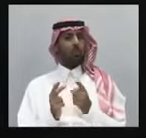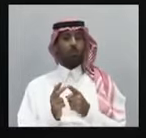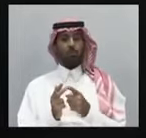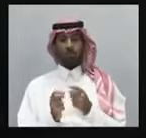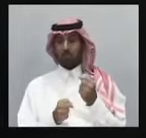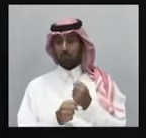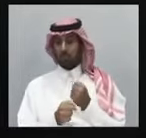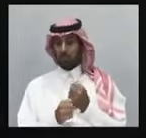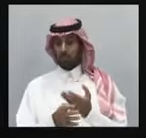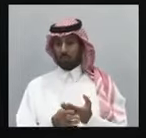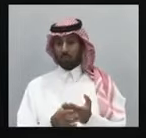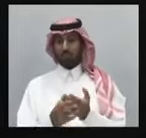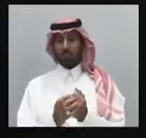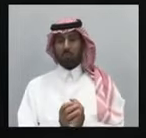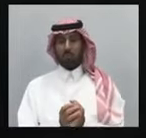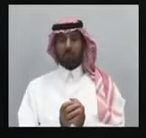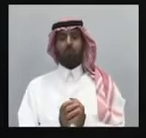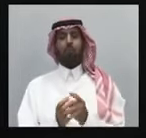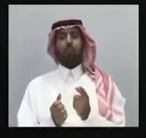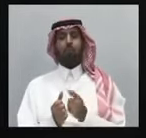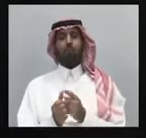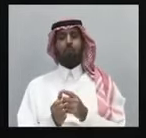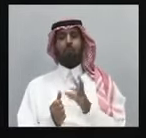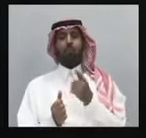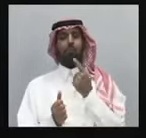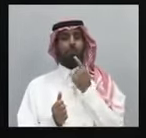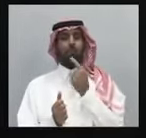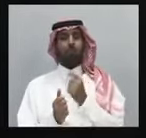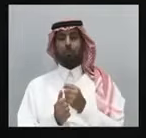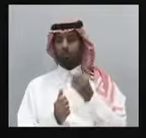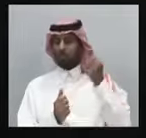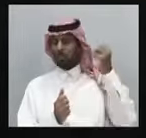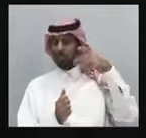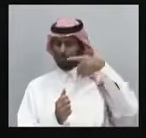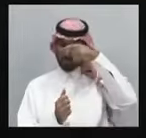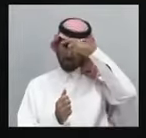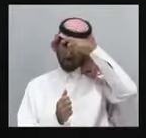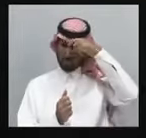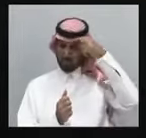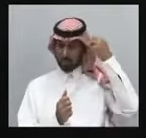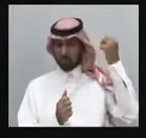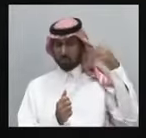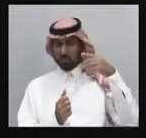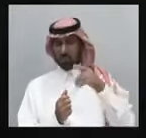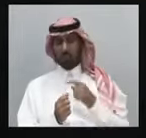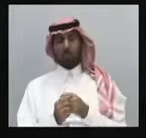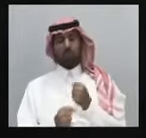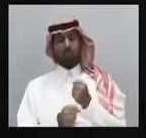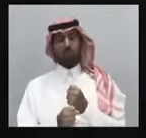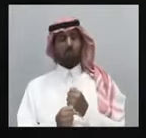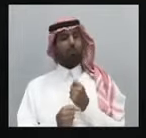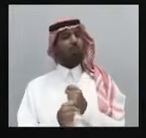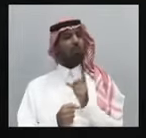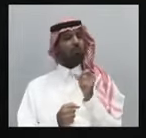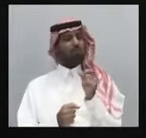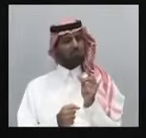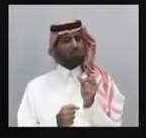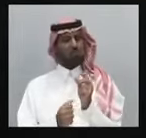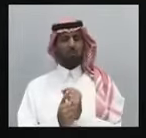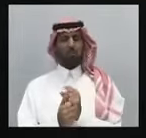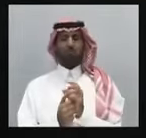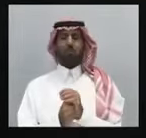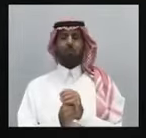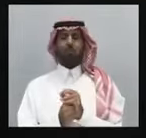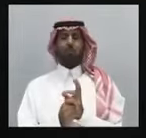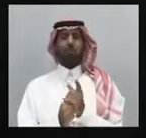third offer? So which one is a summer job, just for a short period of time? It was